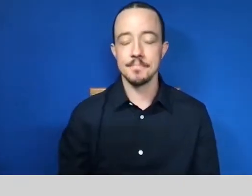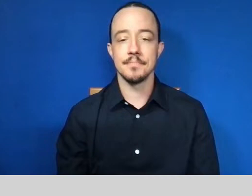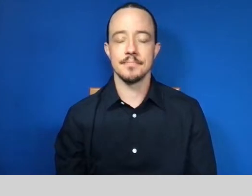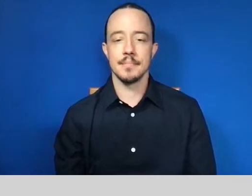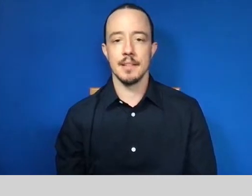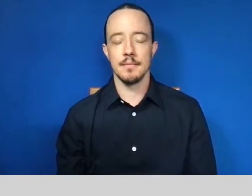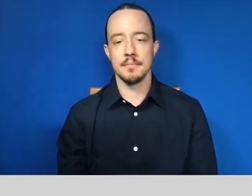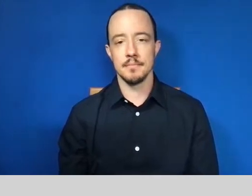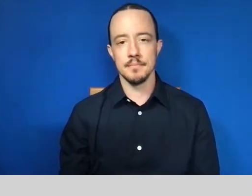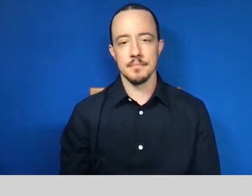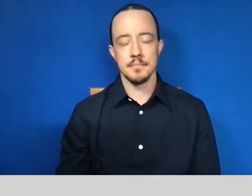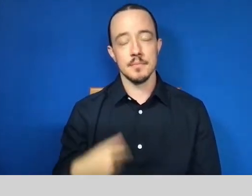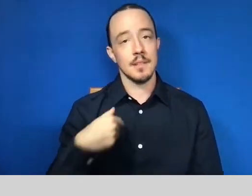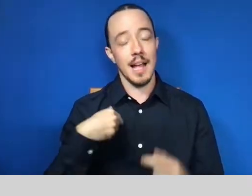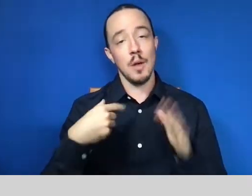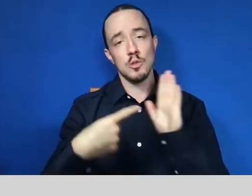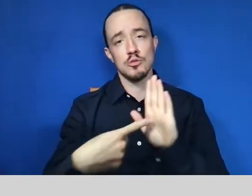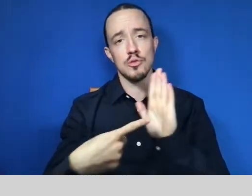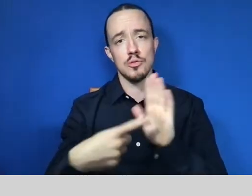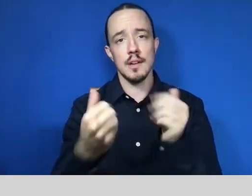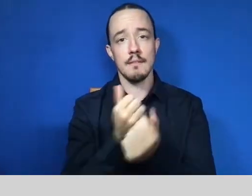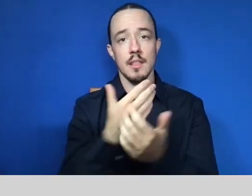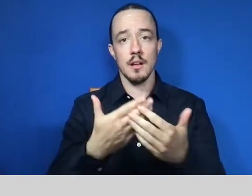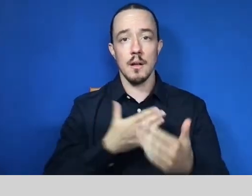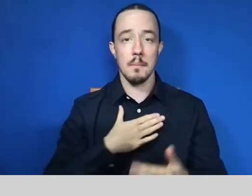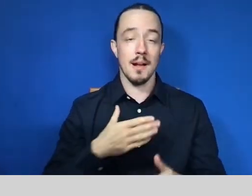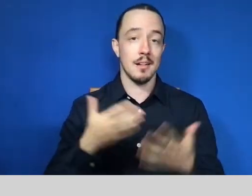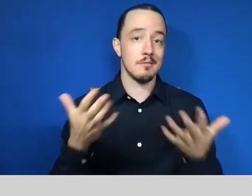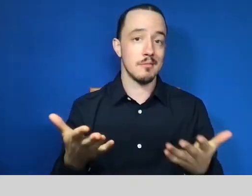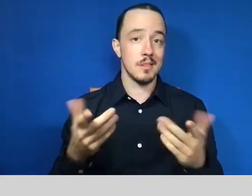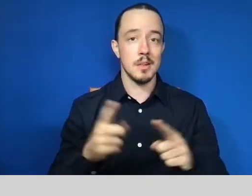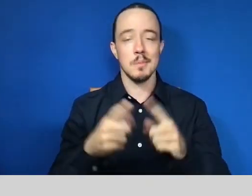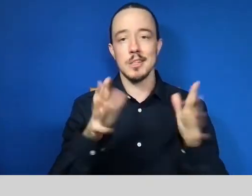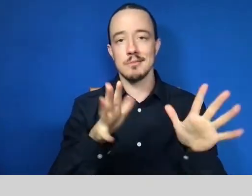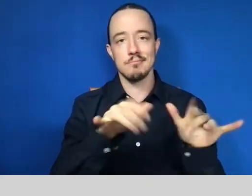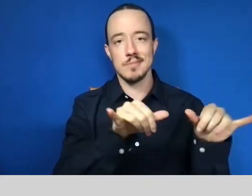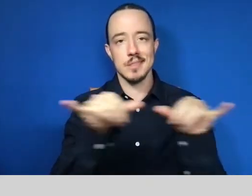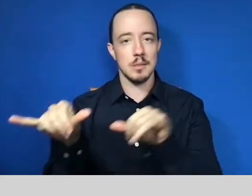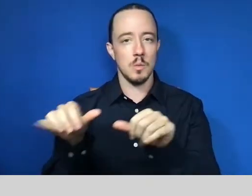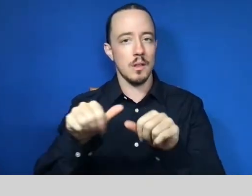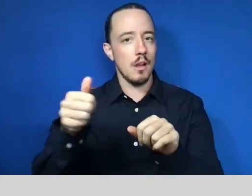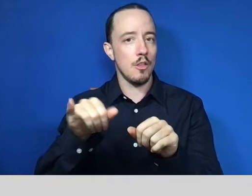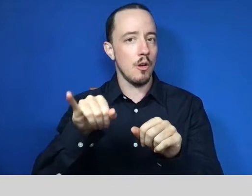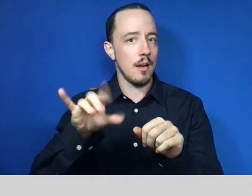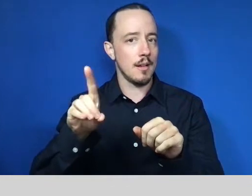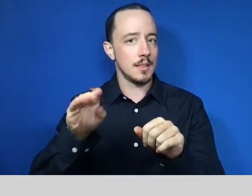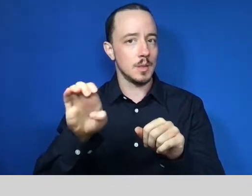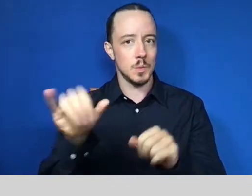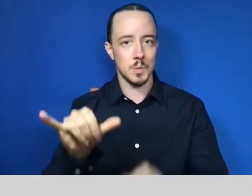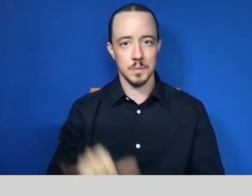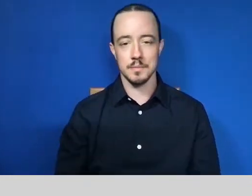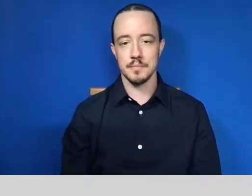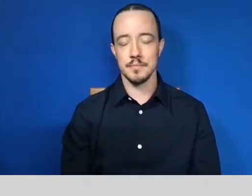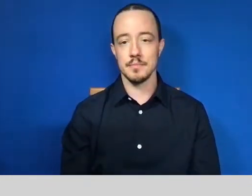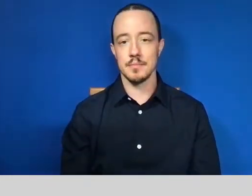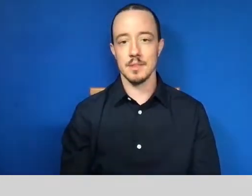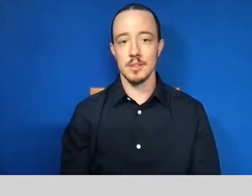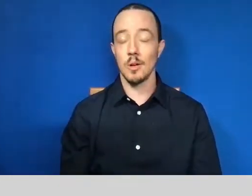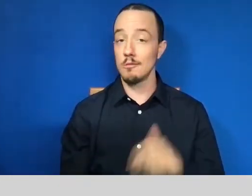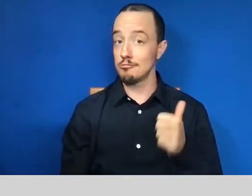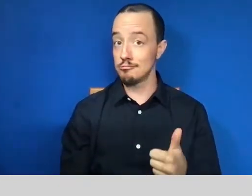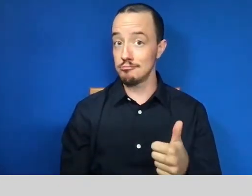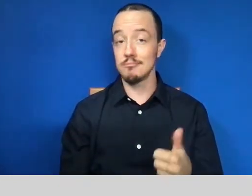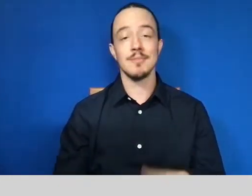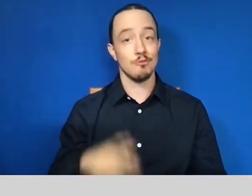would demonstrate everything on my PyCharm, but the situation is pretty much the same in every other IDE too. So far, so